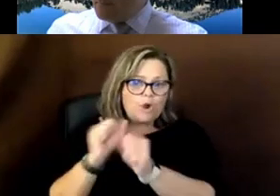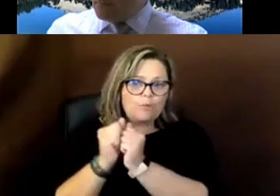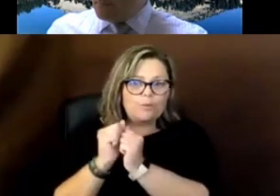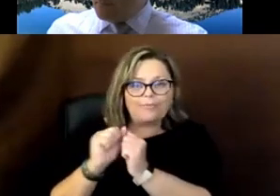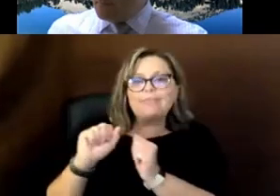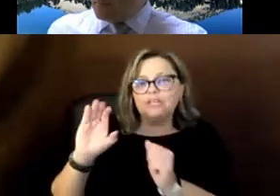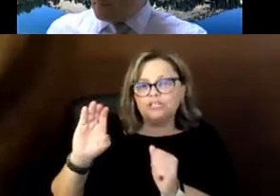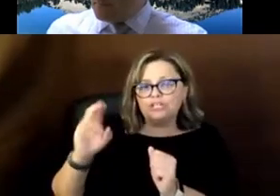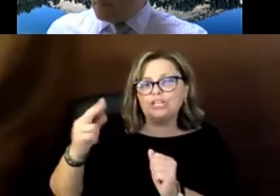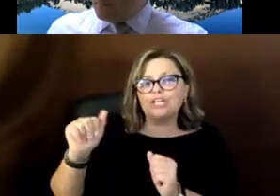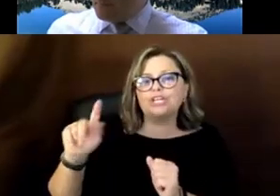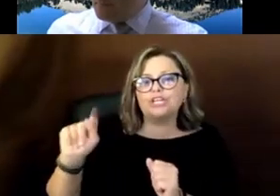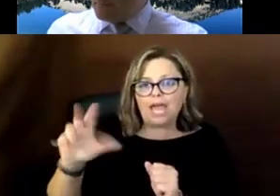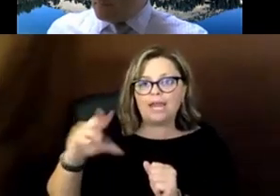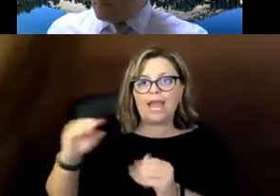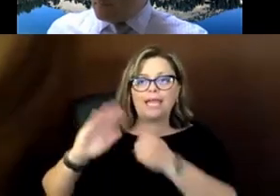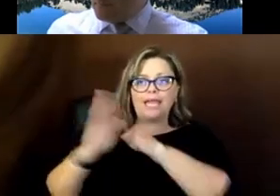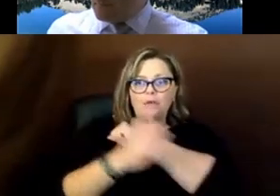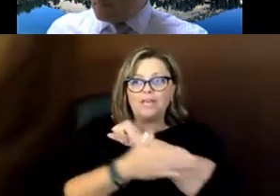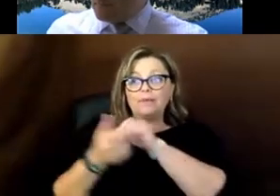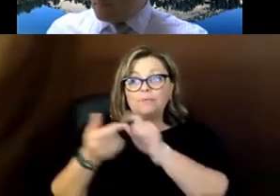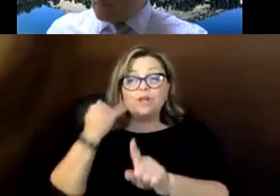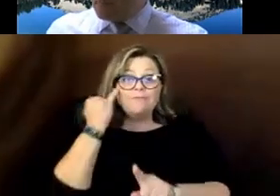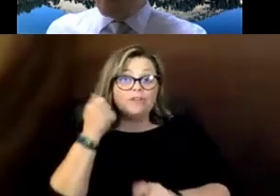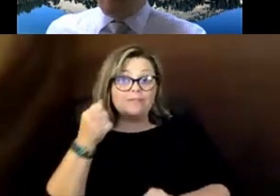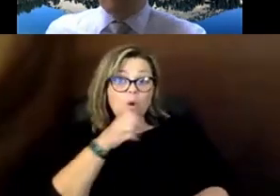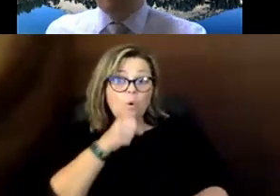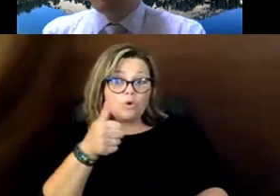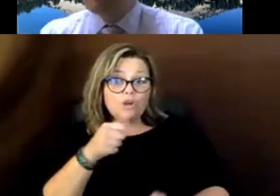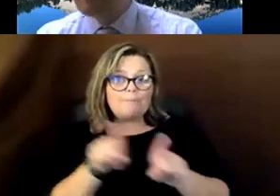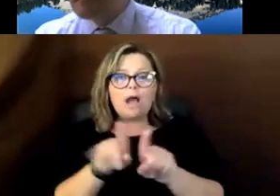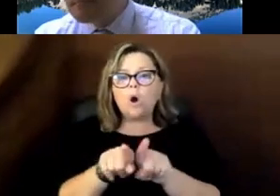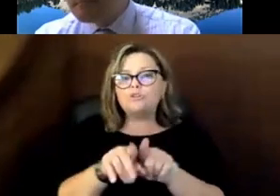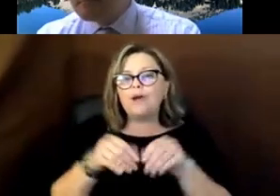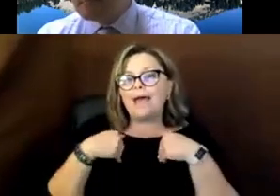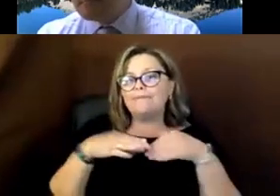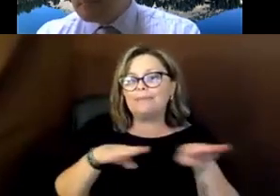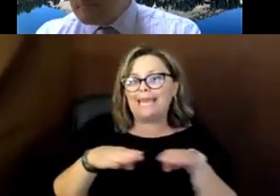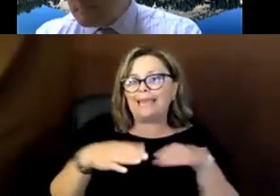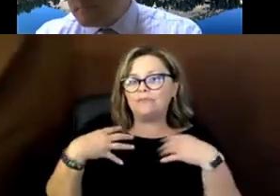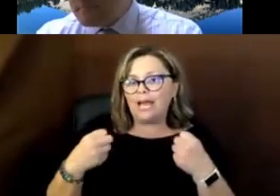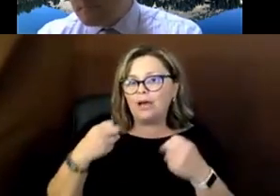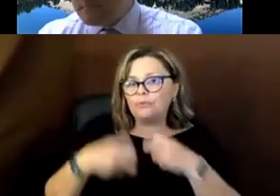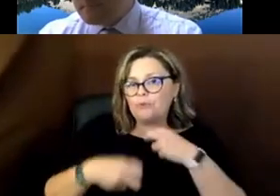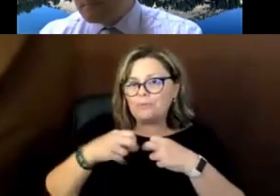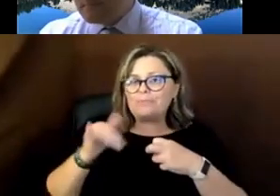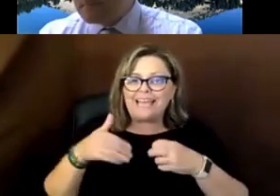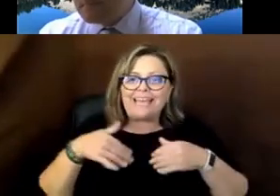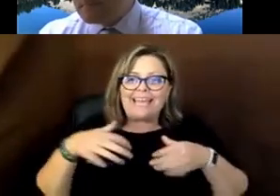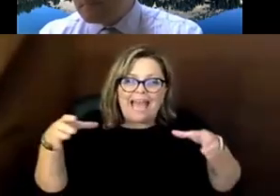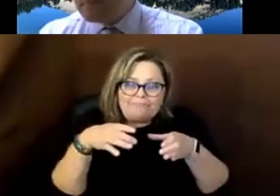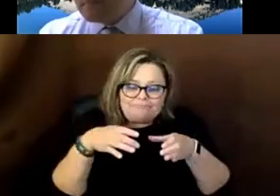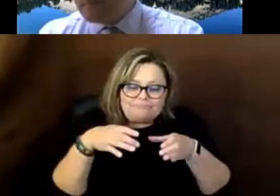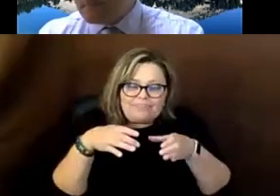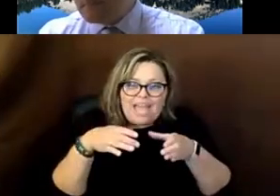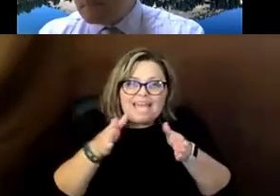homelessness for individuals who have behavioral health issues on a very similar kind of tiny house village approach